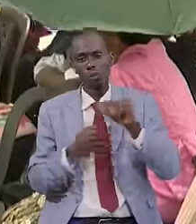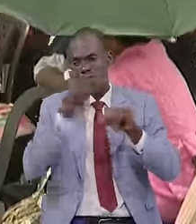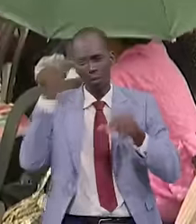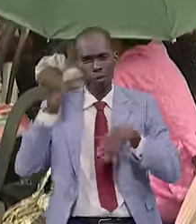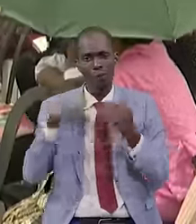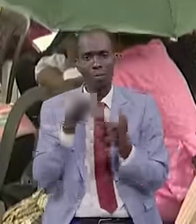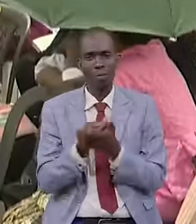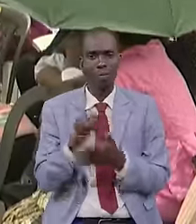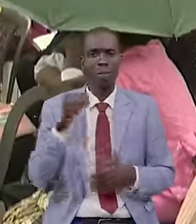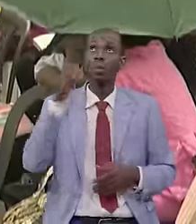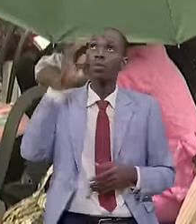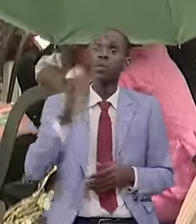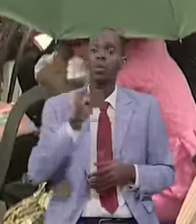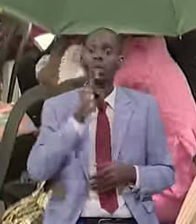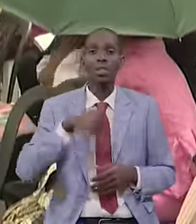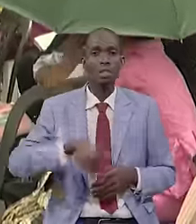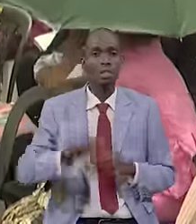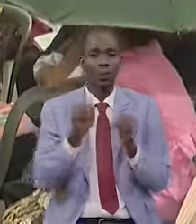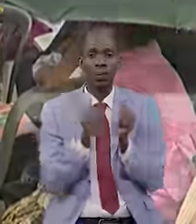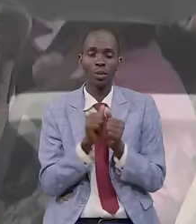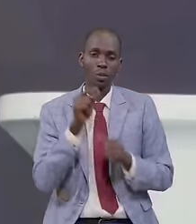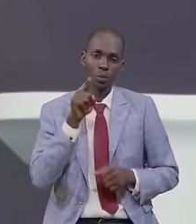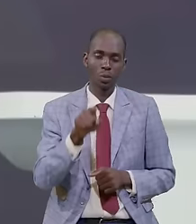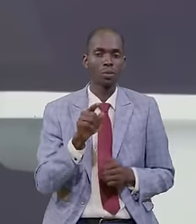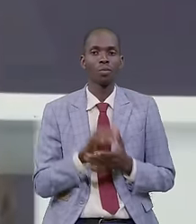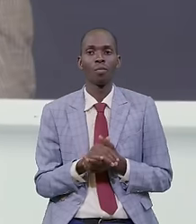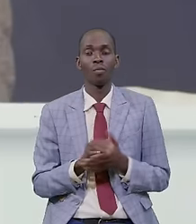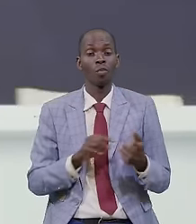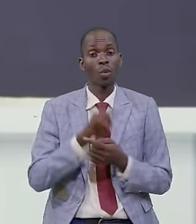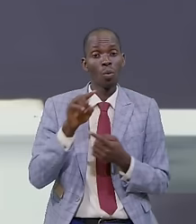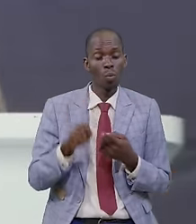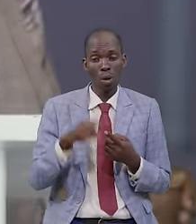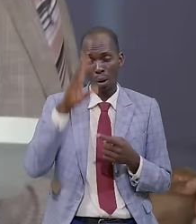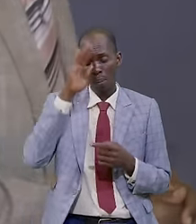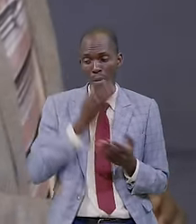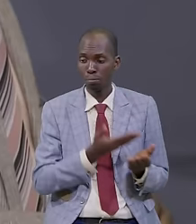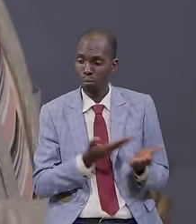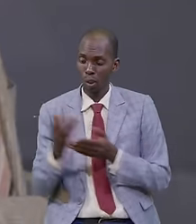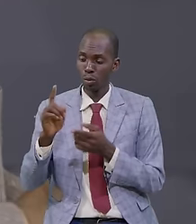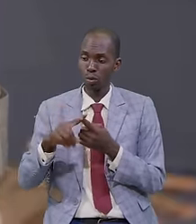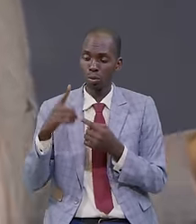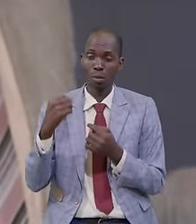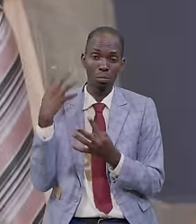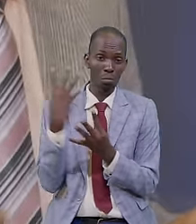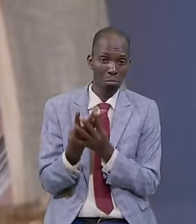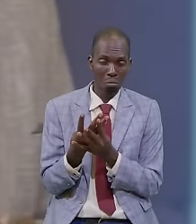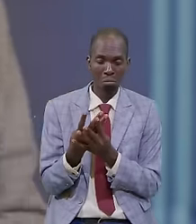so when the keeper of the prison saw him,